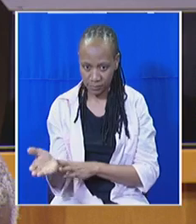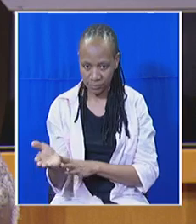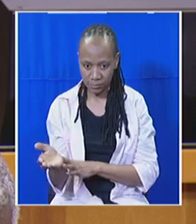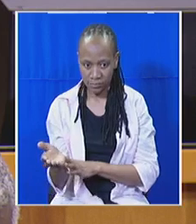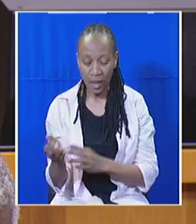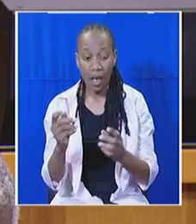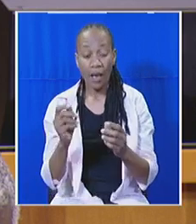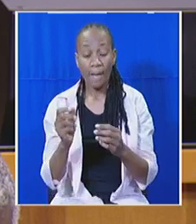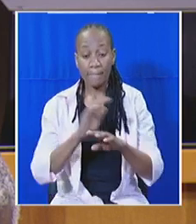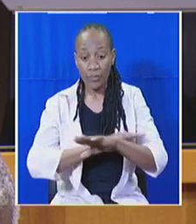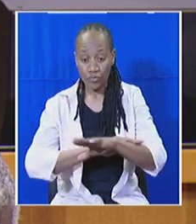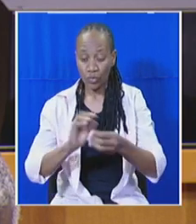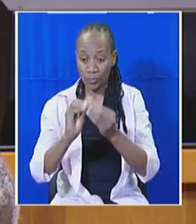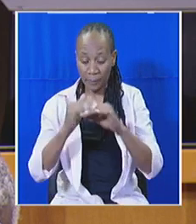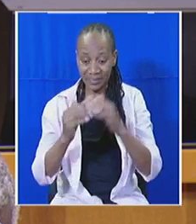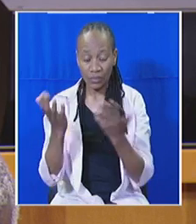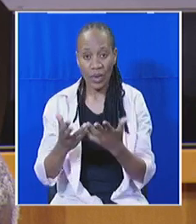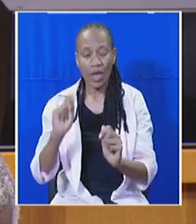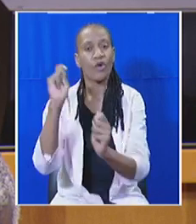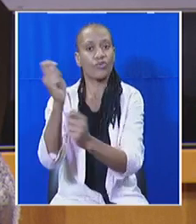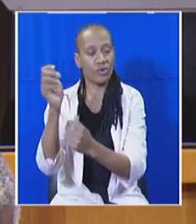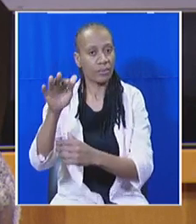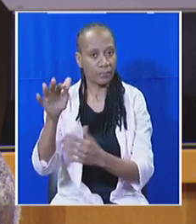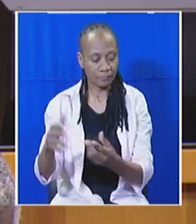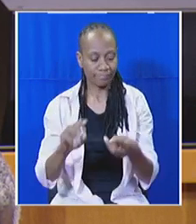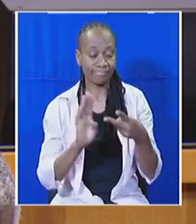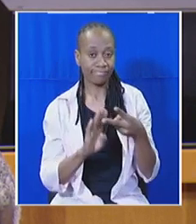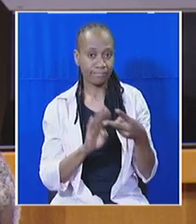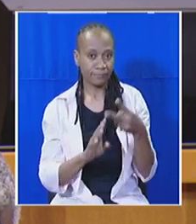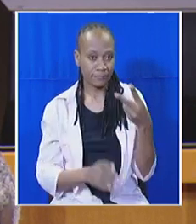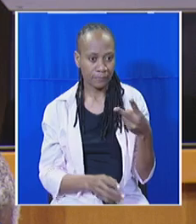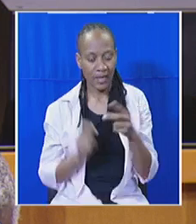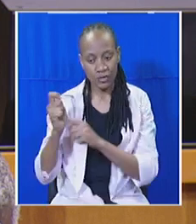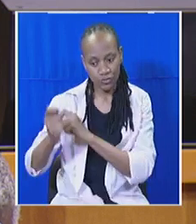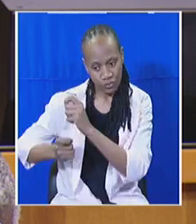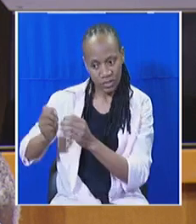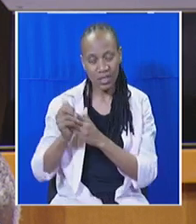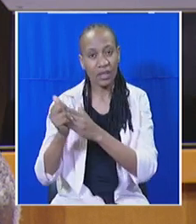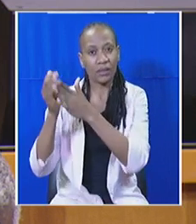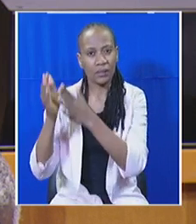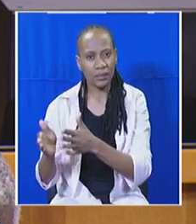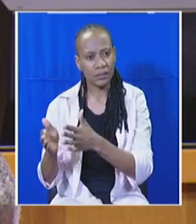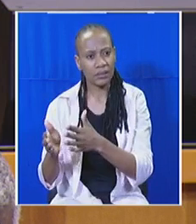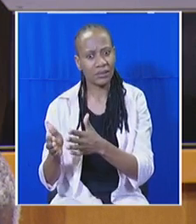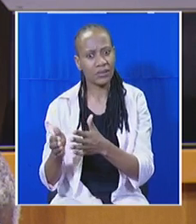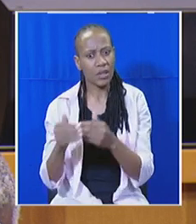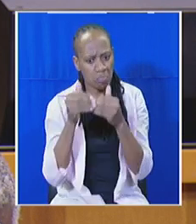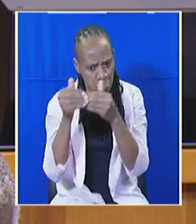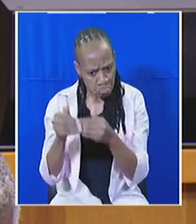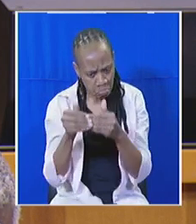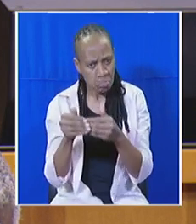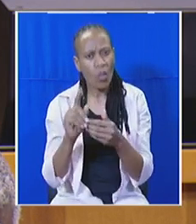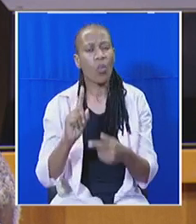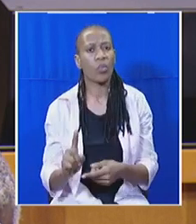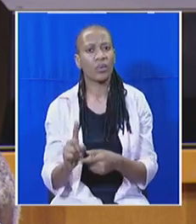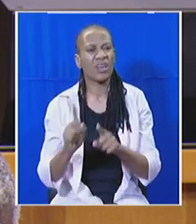rural areas? And secondly, advise us to why traditional leaders who are primarily custodians of cultural